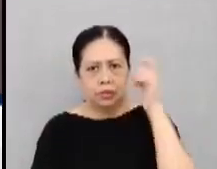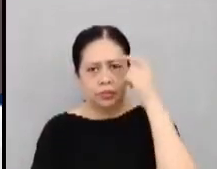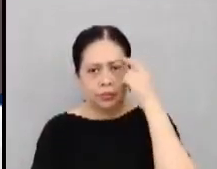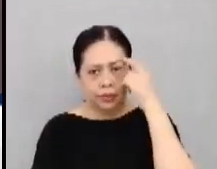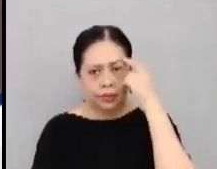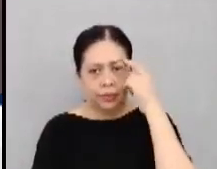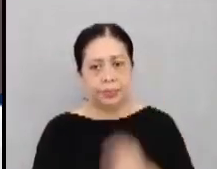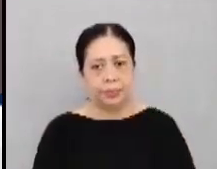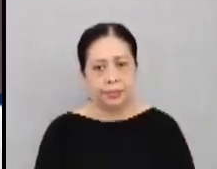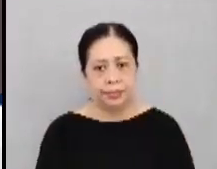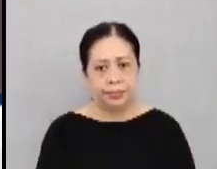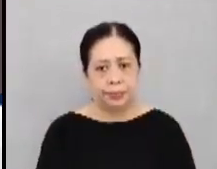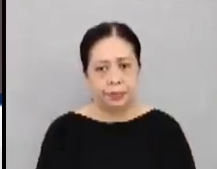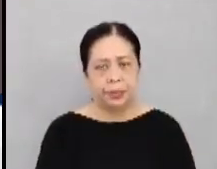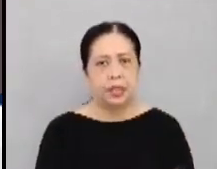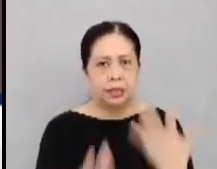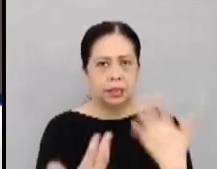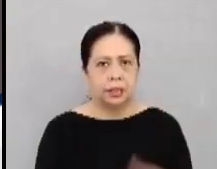Jr